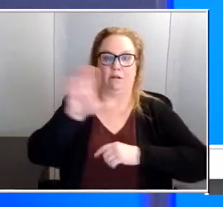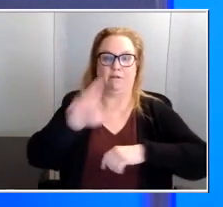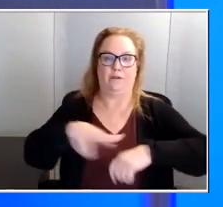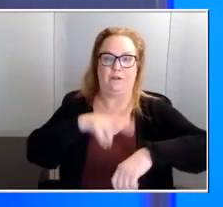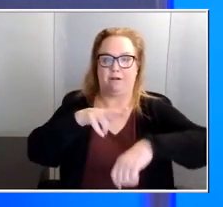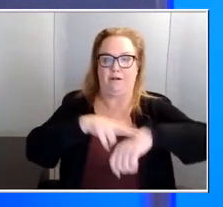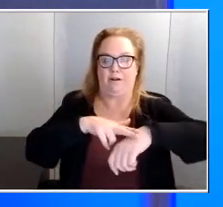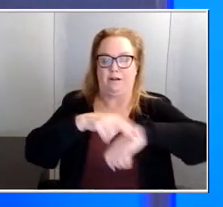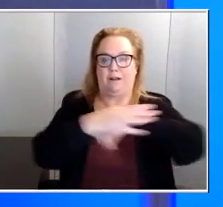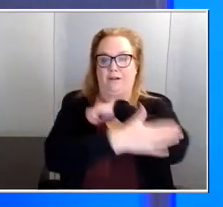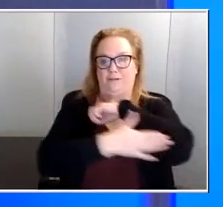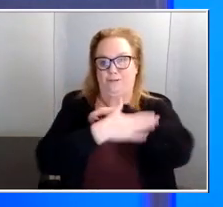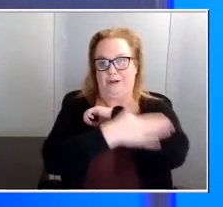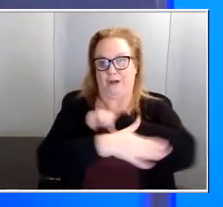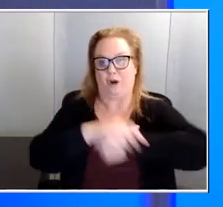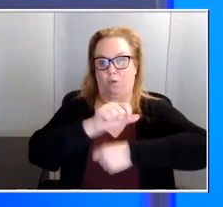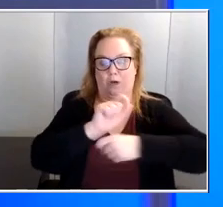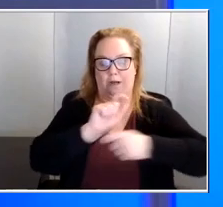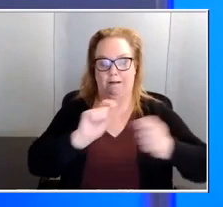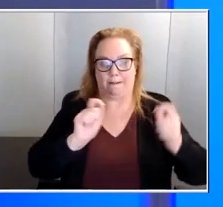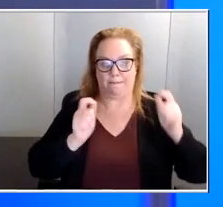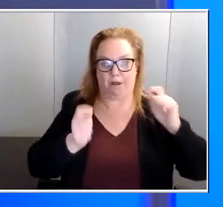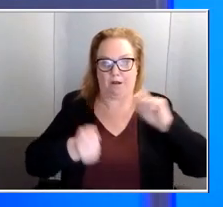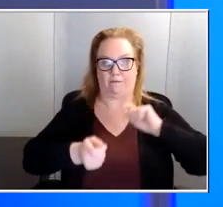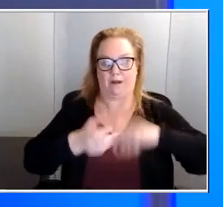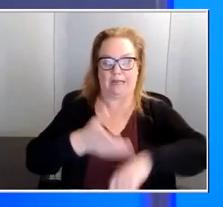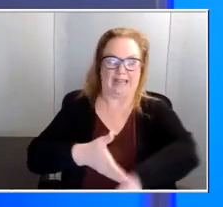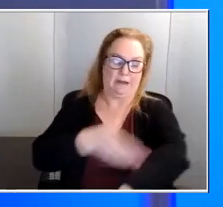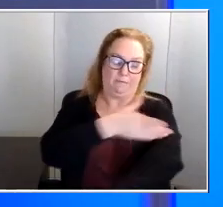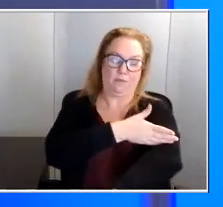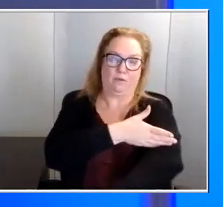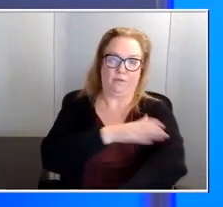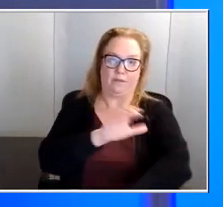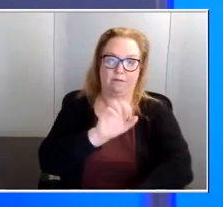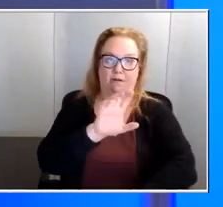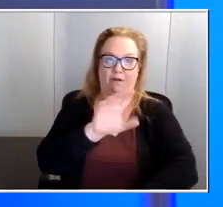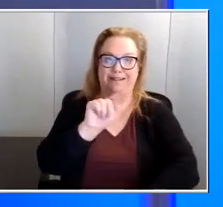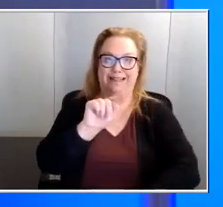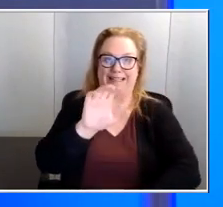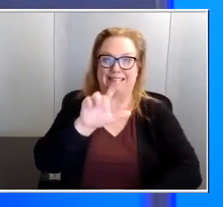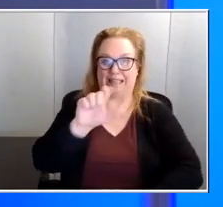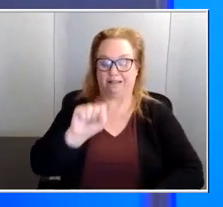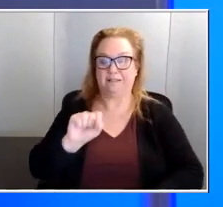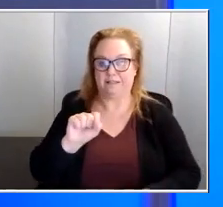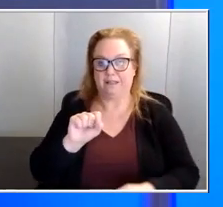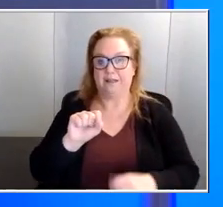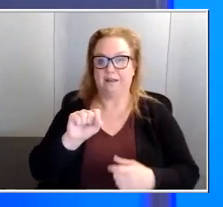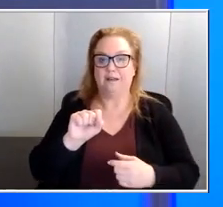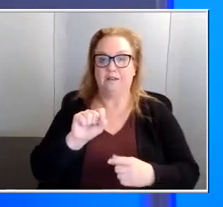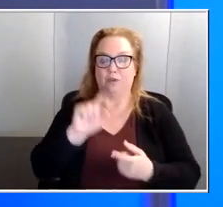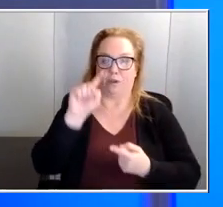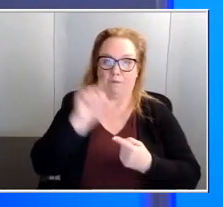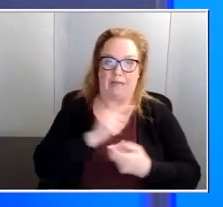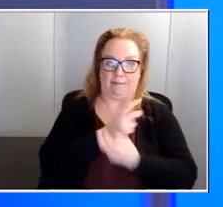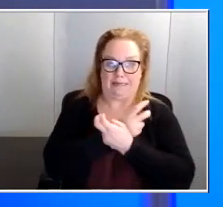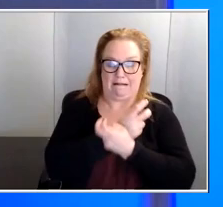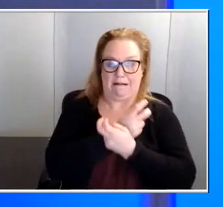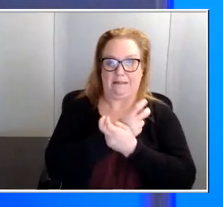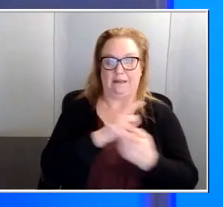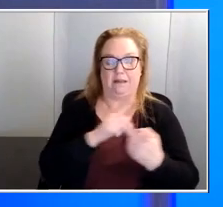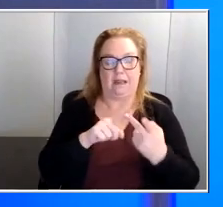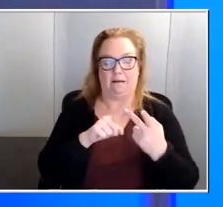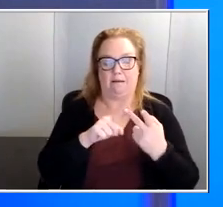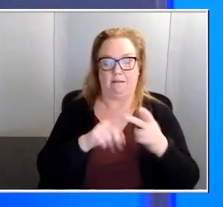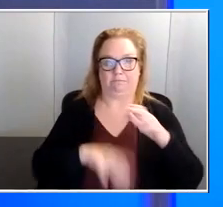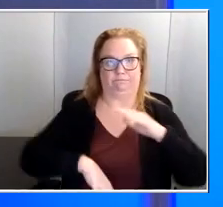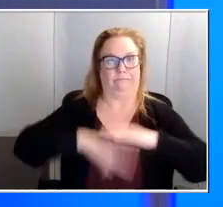on to modify and optimize these CAR T cells so that they're minimally toxic, maximally effective.